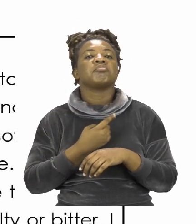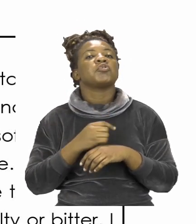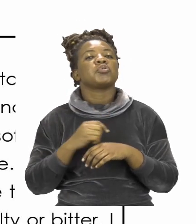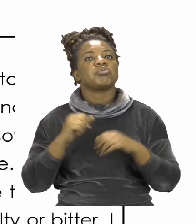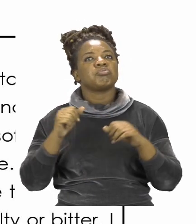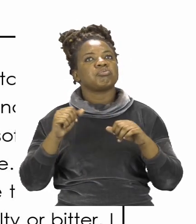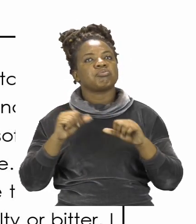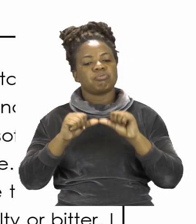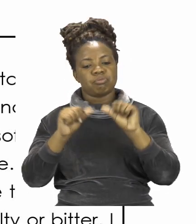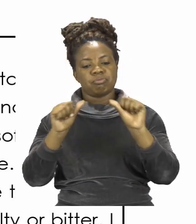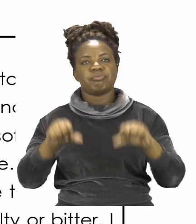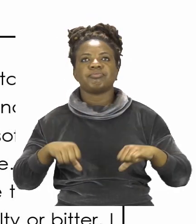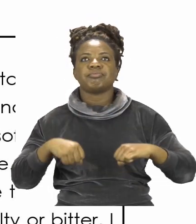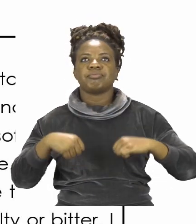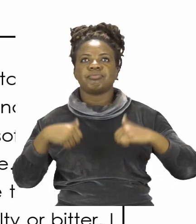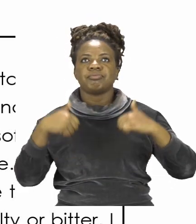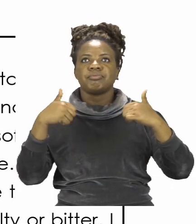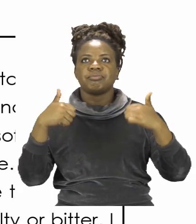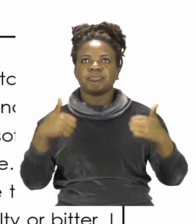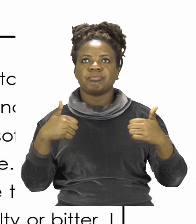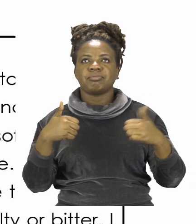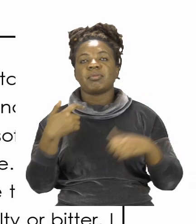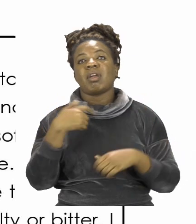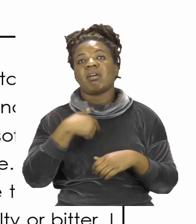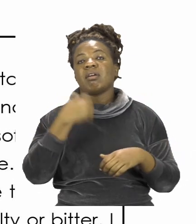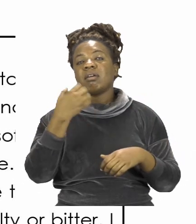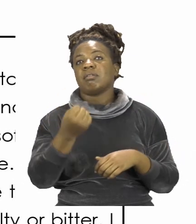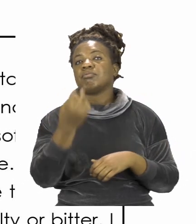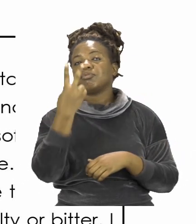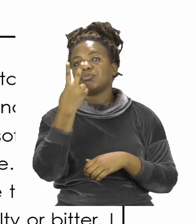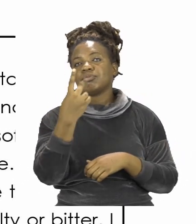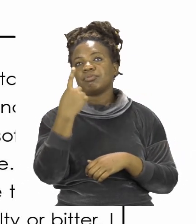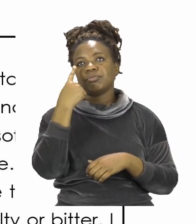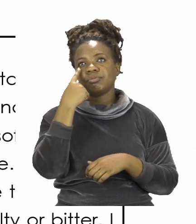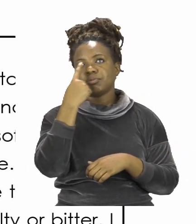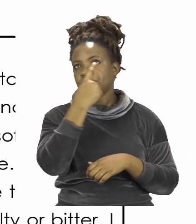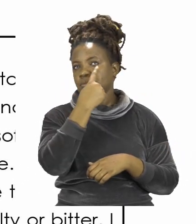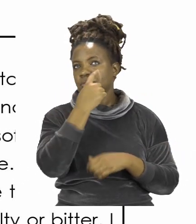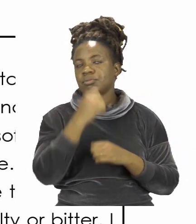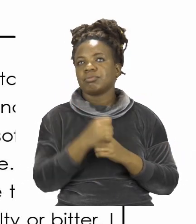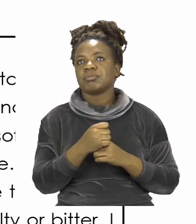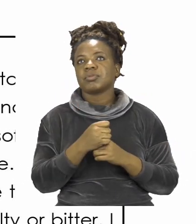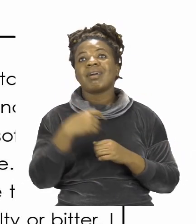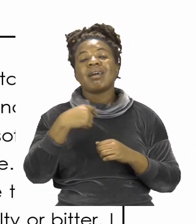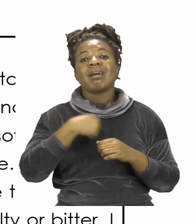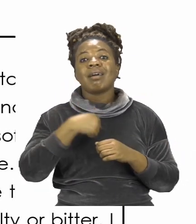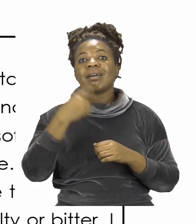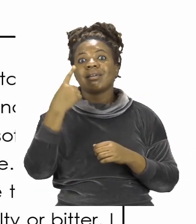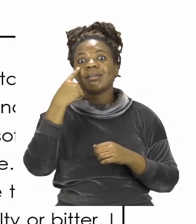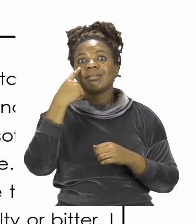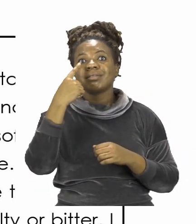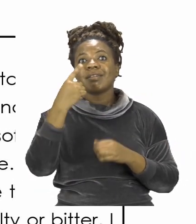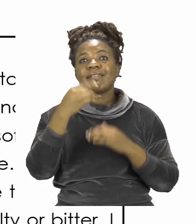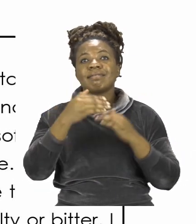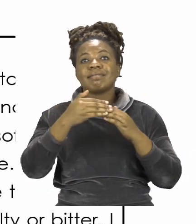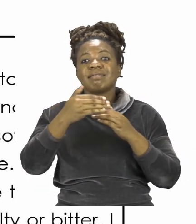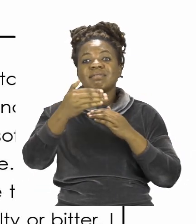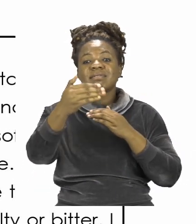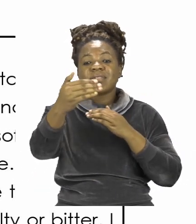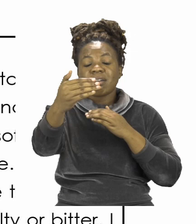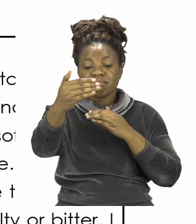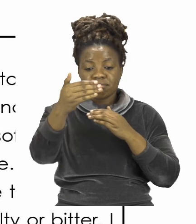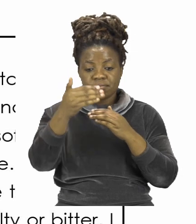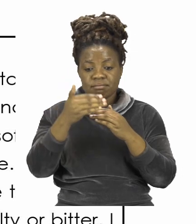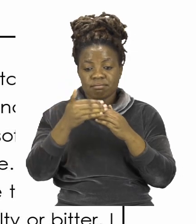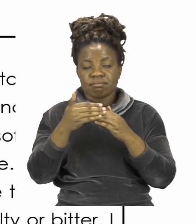healthy. I have 2 eyes. I can see far and near with my